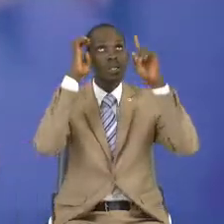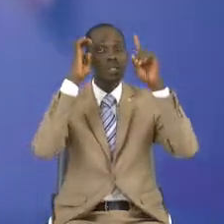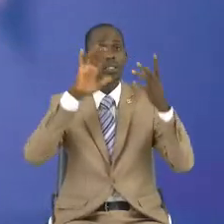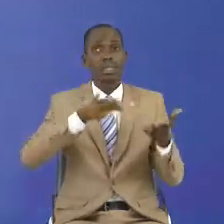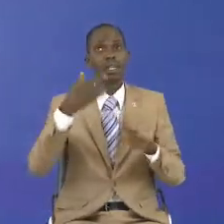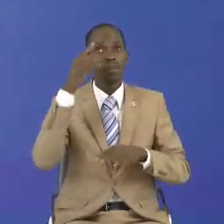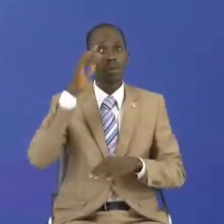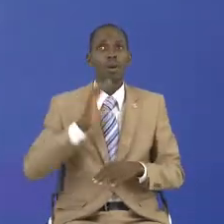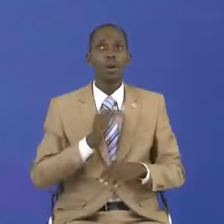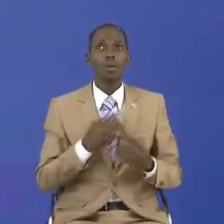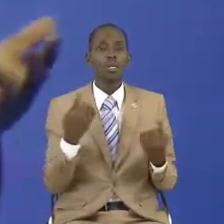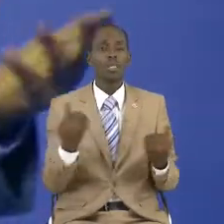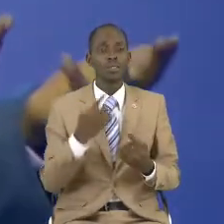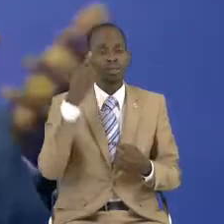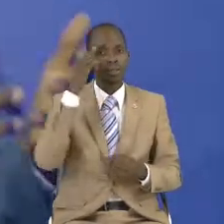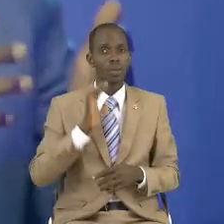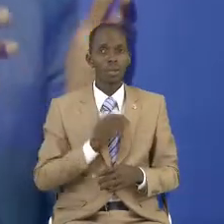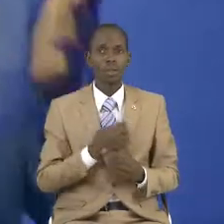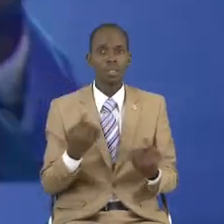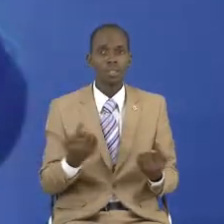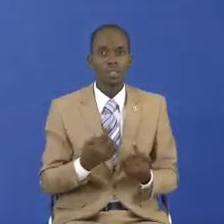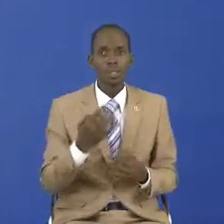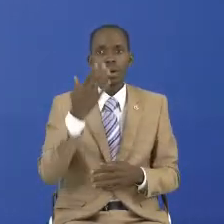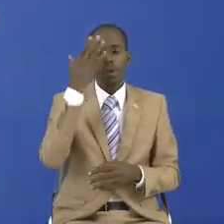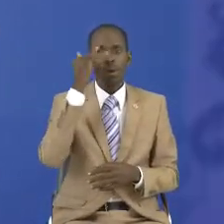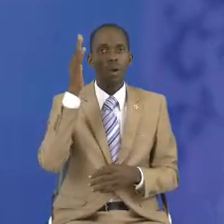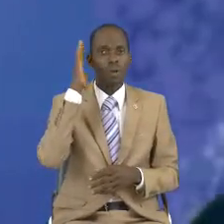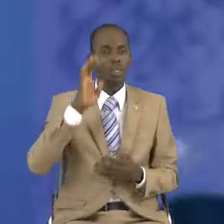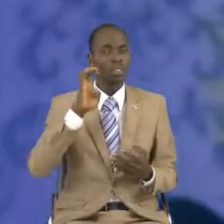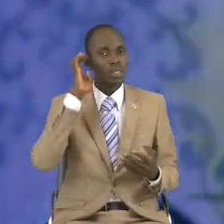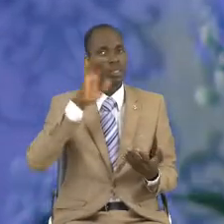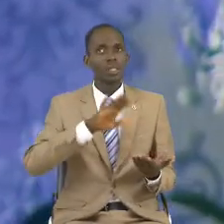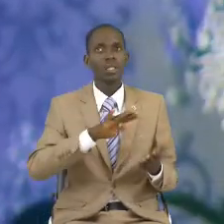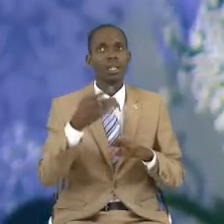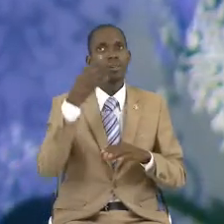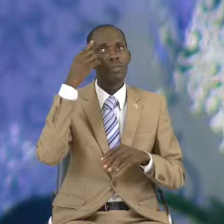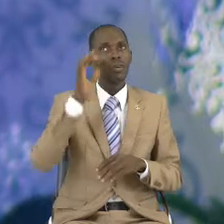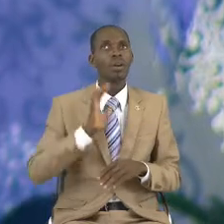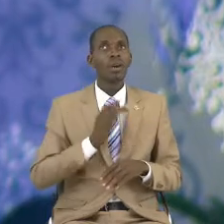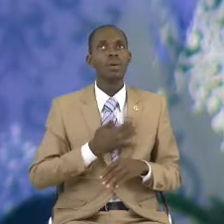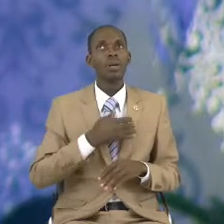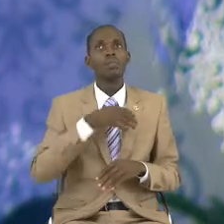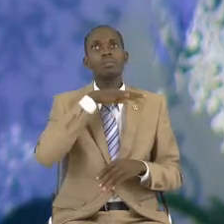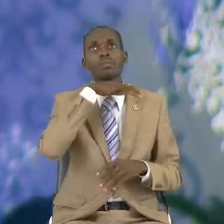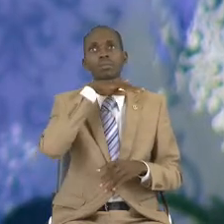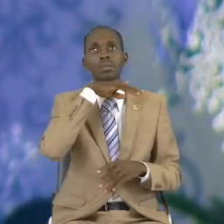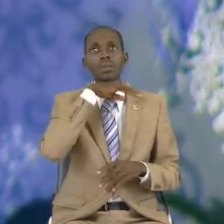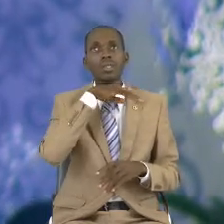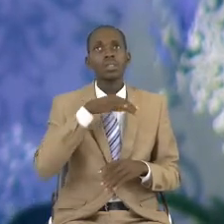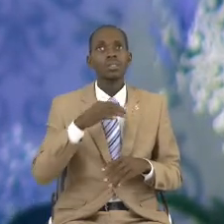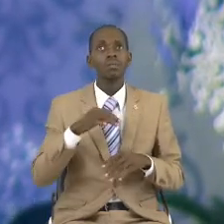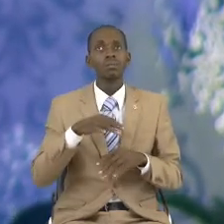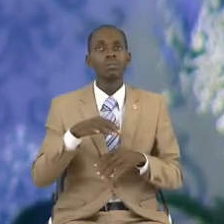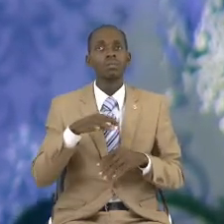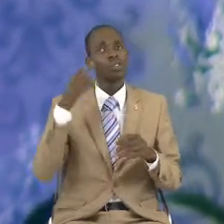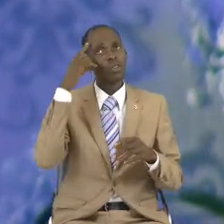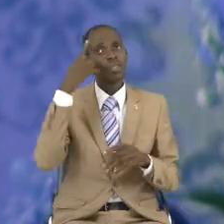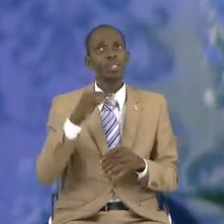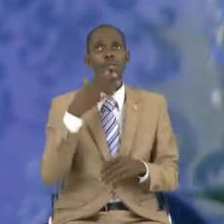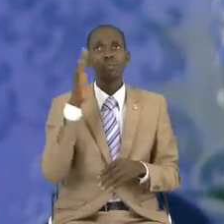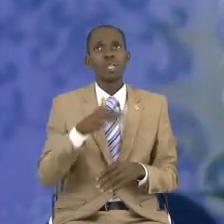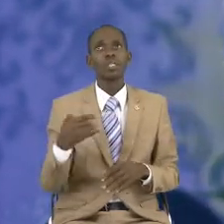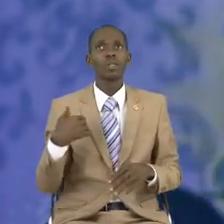or would he die for our corruption why would he die for the evil were done if he didn't